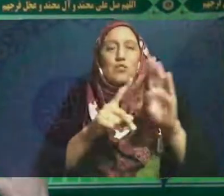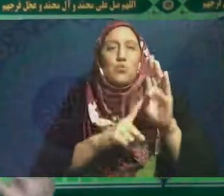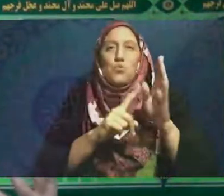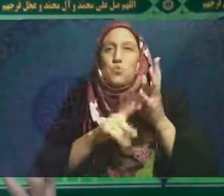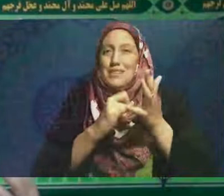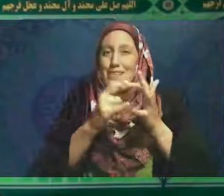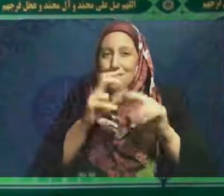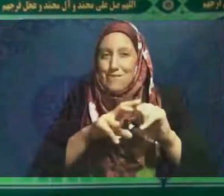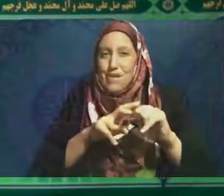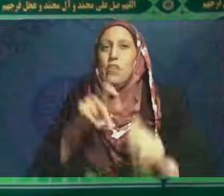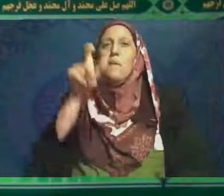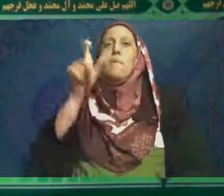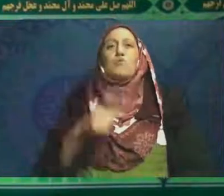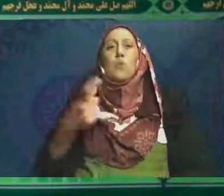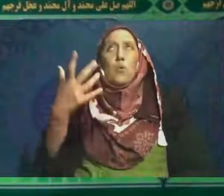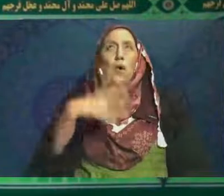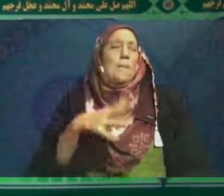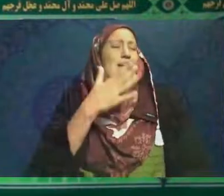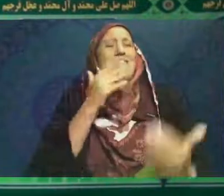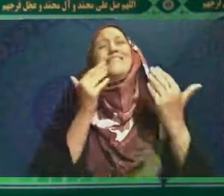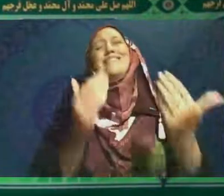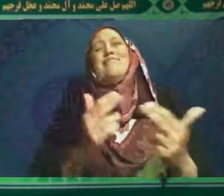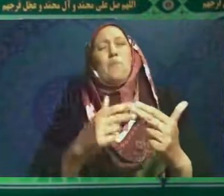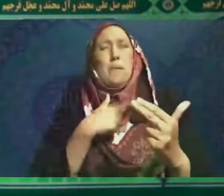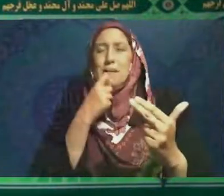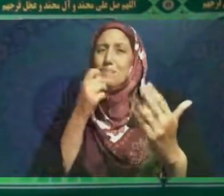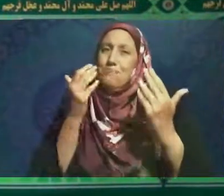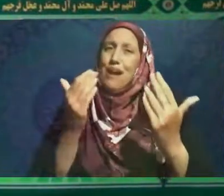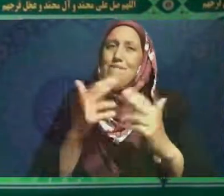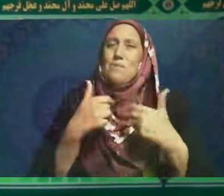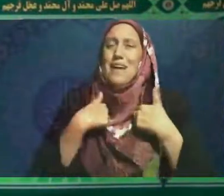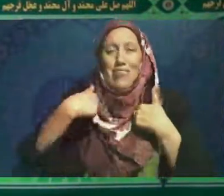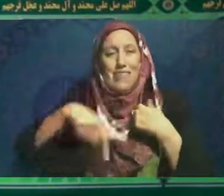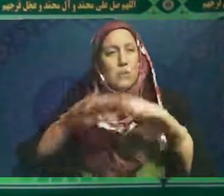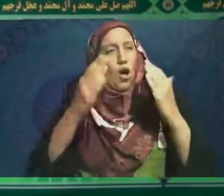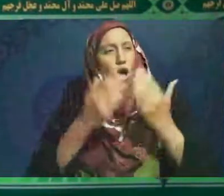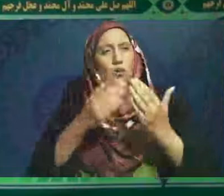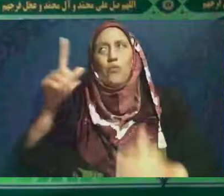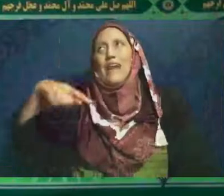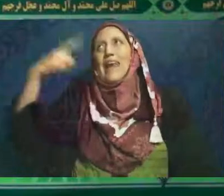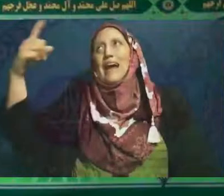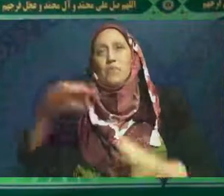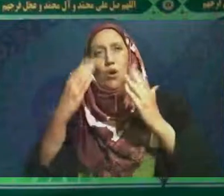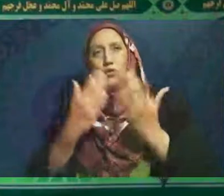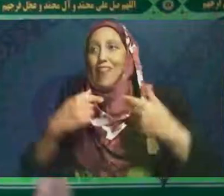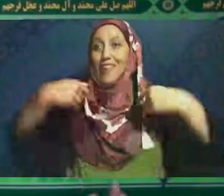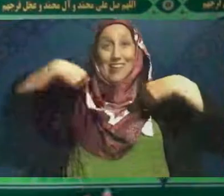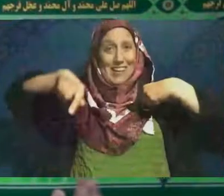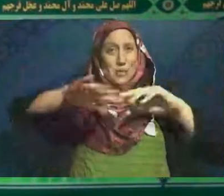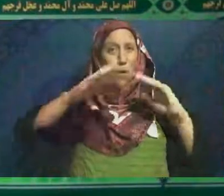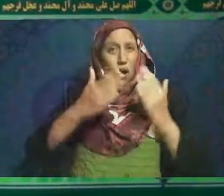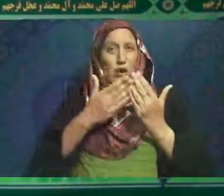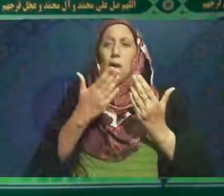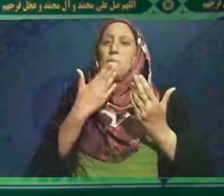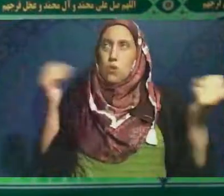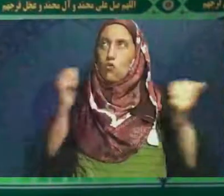world or the next, they should be in this world, they should have repented. If somebody dies without repentance, tough luck,